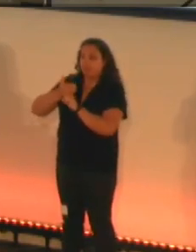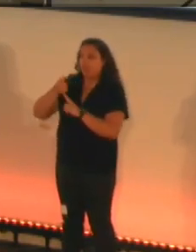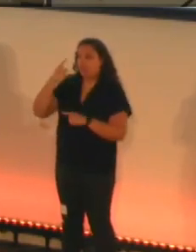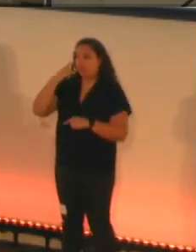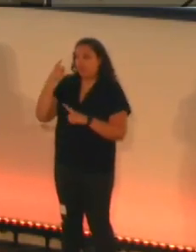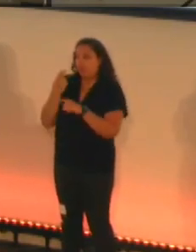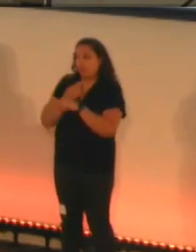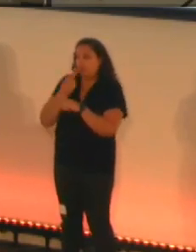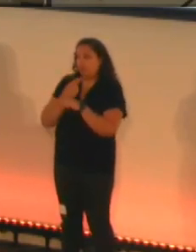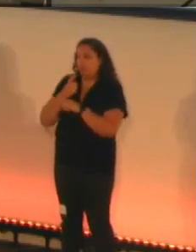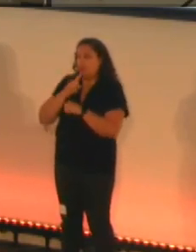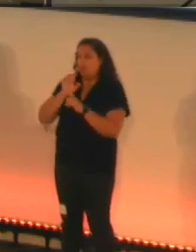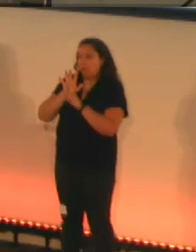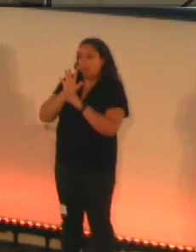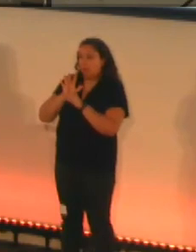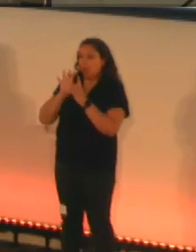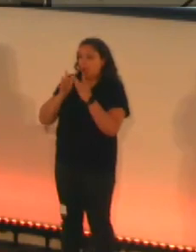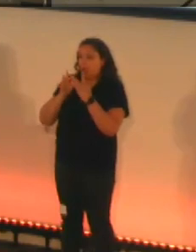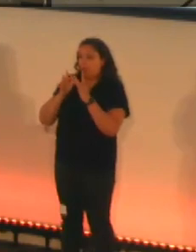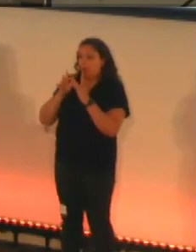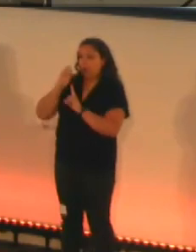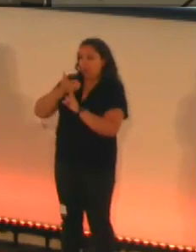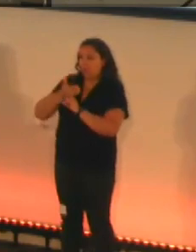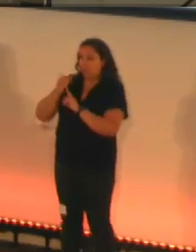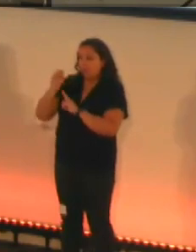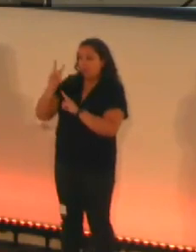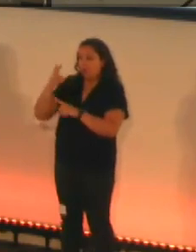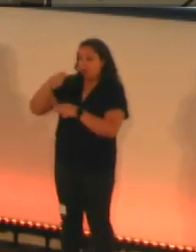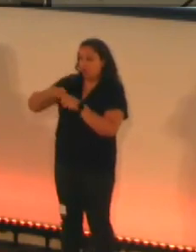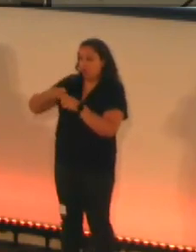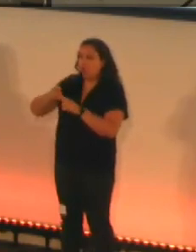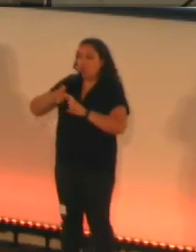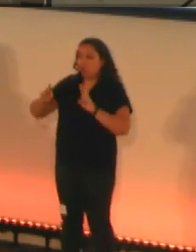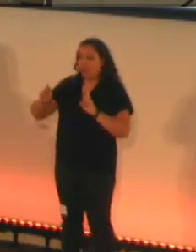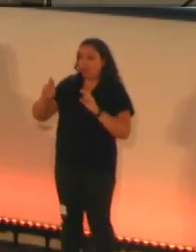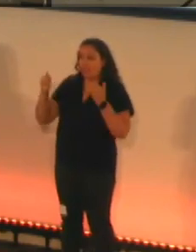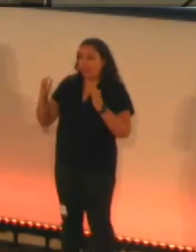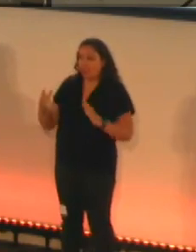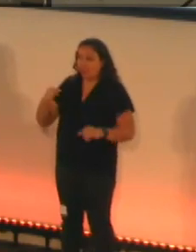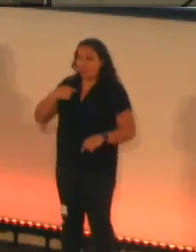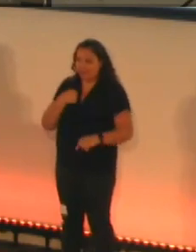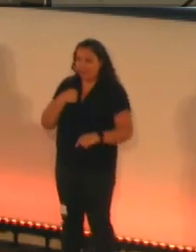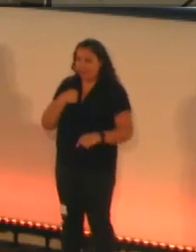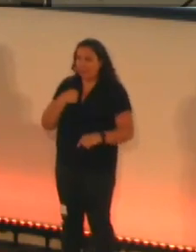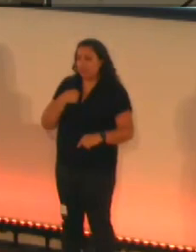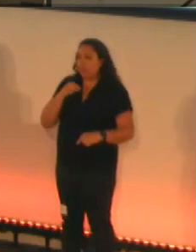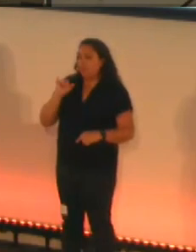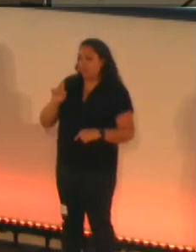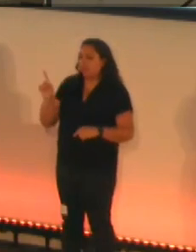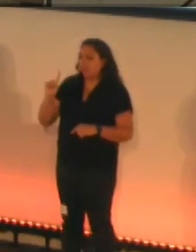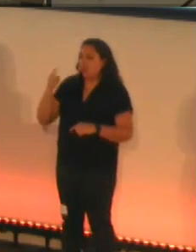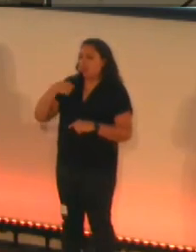using a pretty popular online avatar software called Ready Player Me. That's where our different avatars came from.